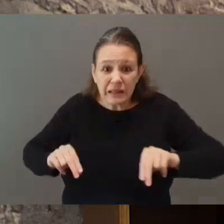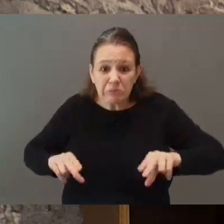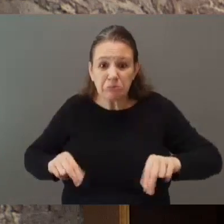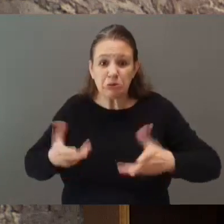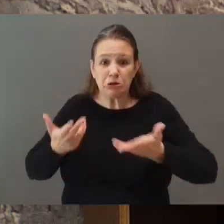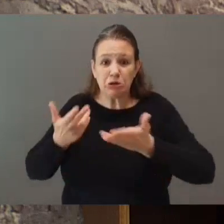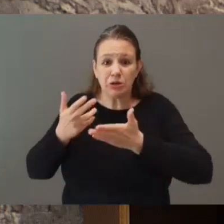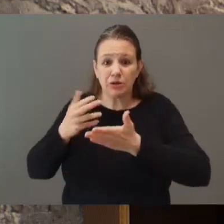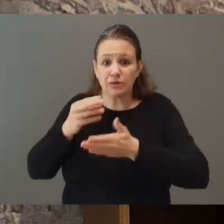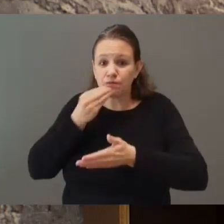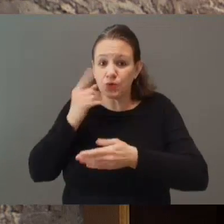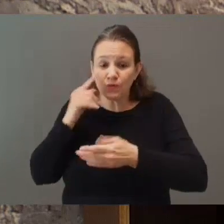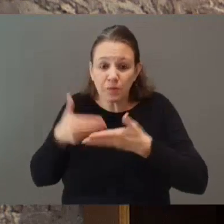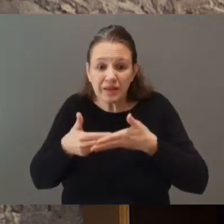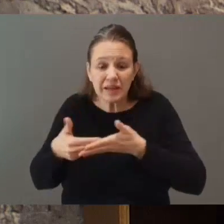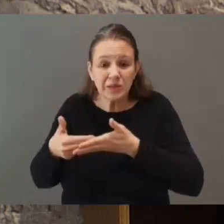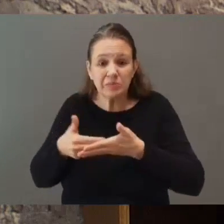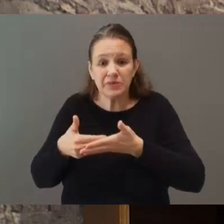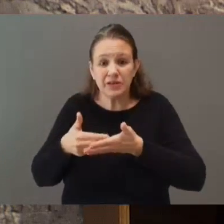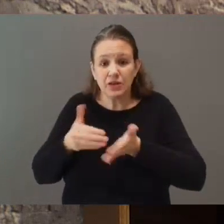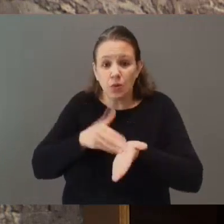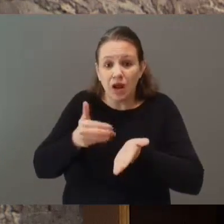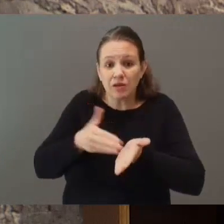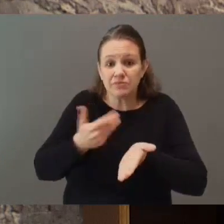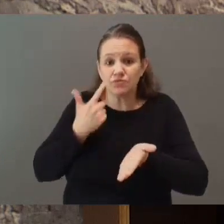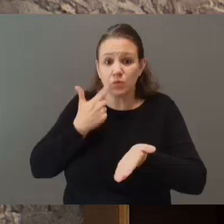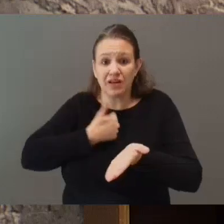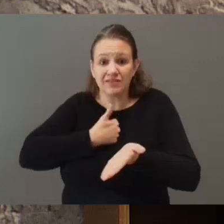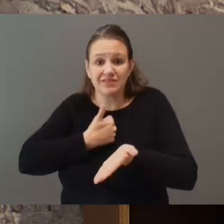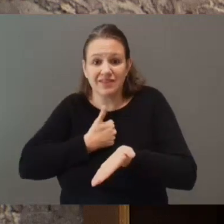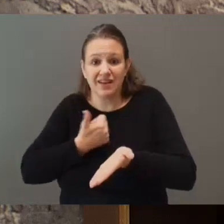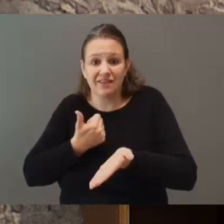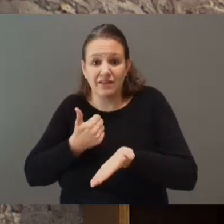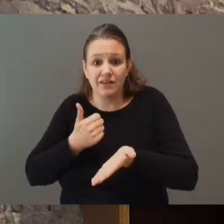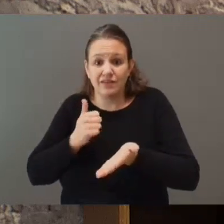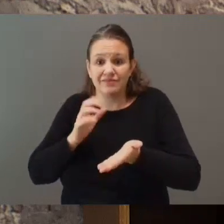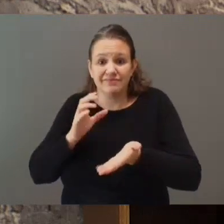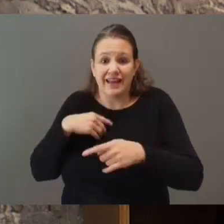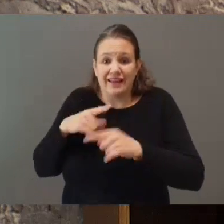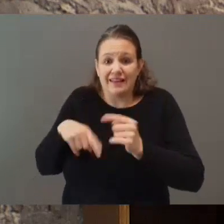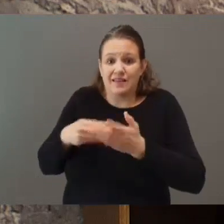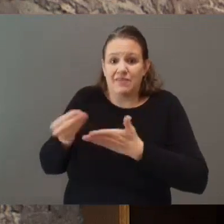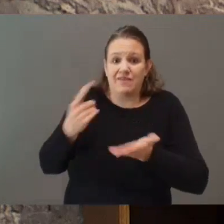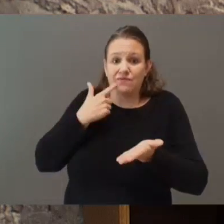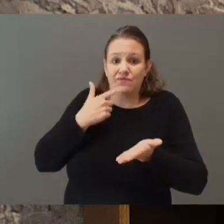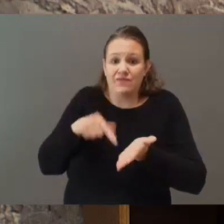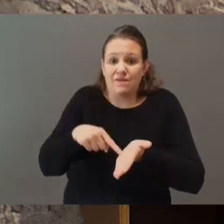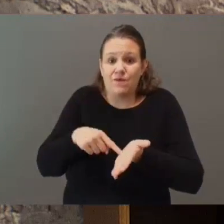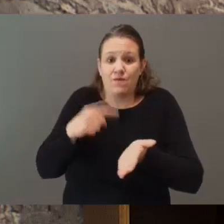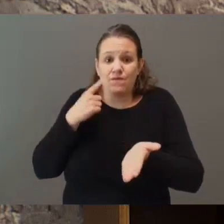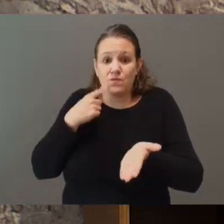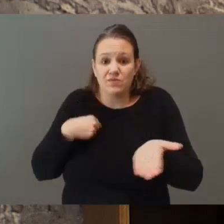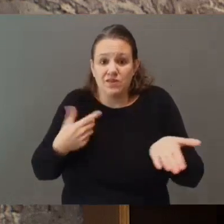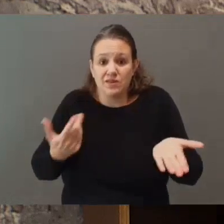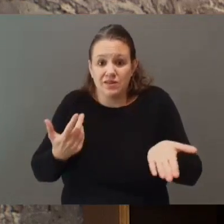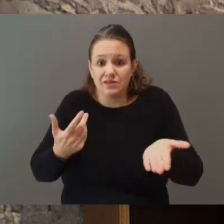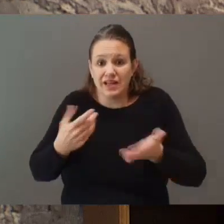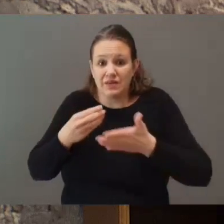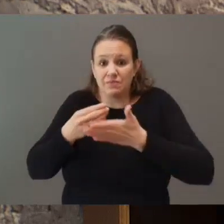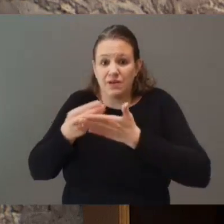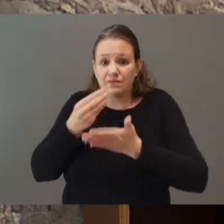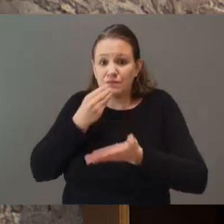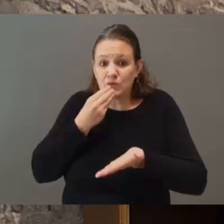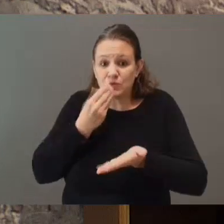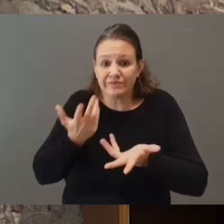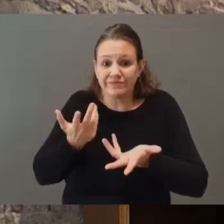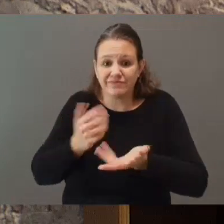end quote. Mr. Speaker, while Glenna is forced to live on frozen dinners just to make ends meet, management consultants dine out on $1